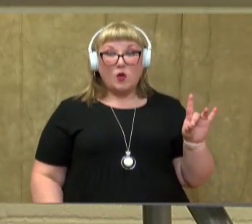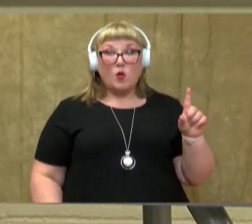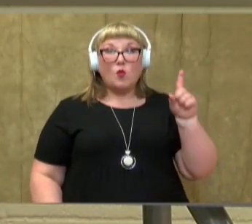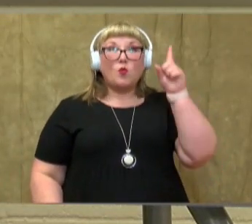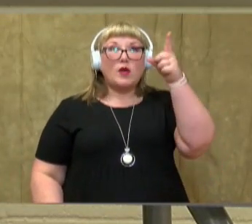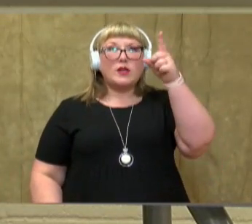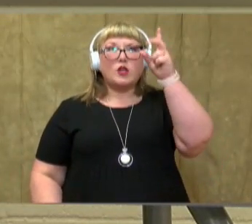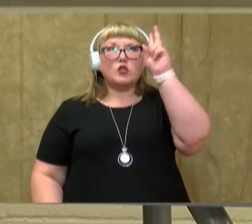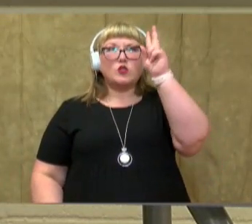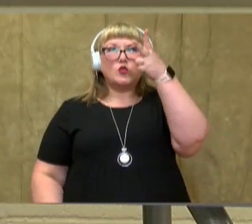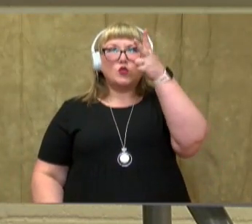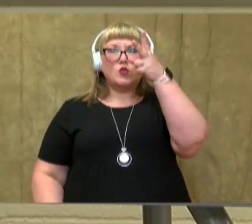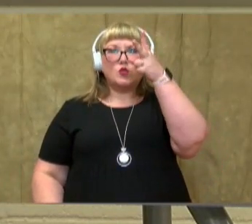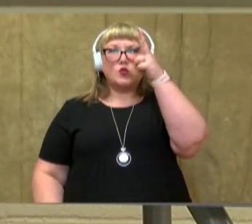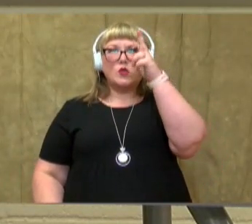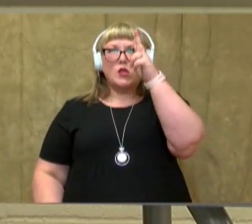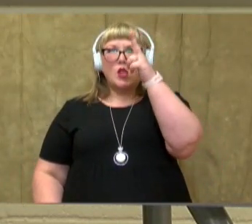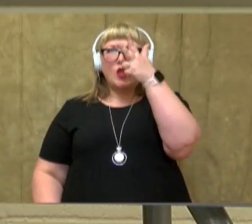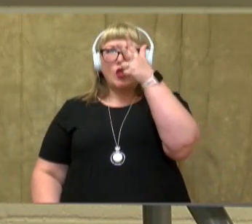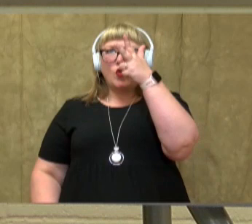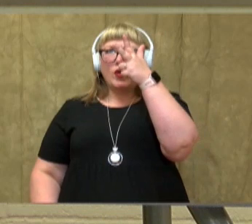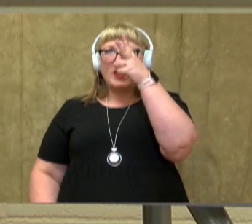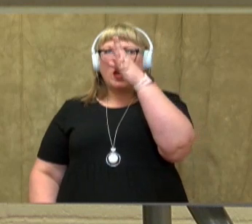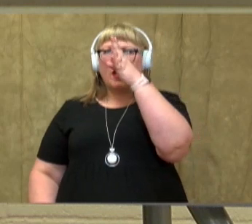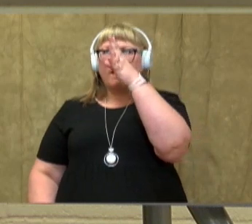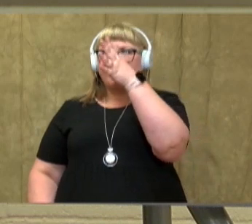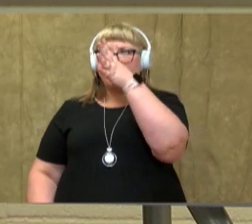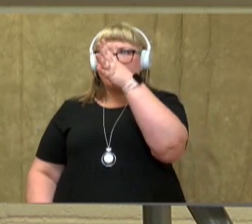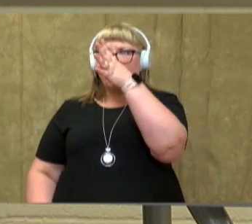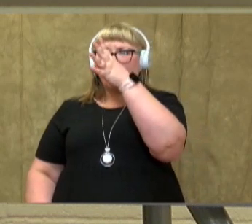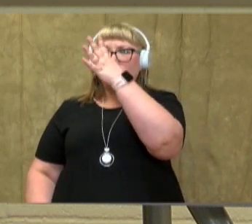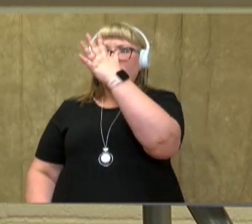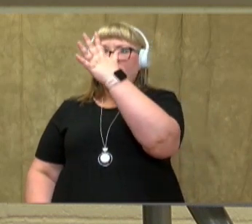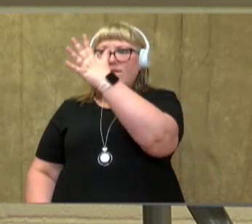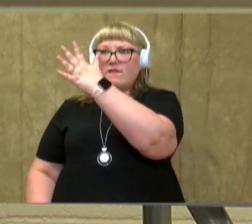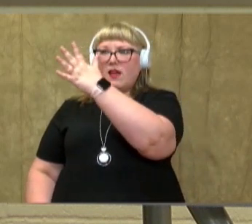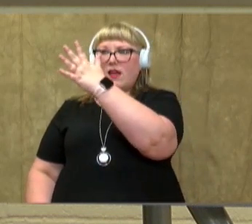here. One, two, three,